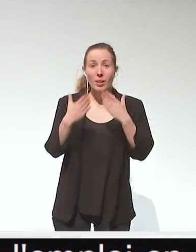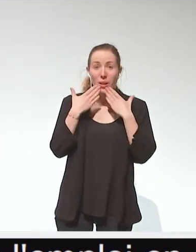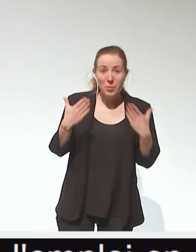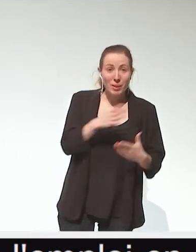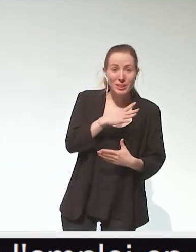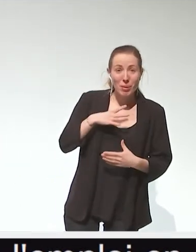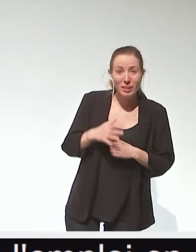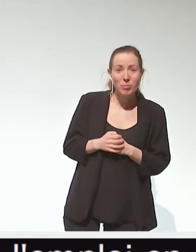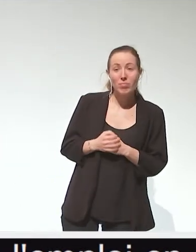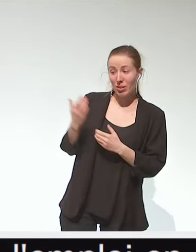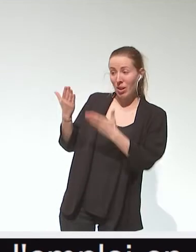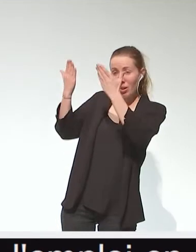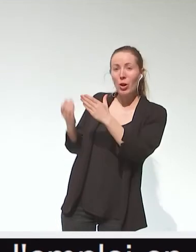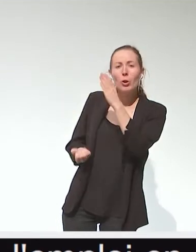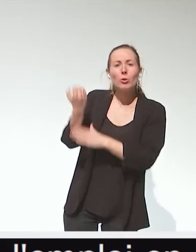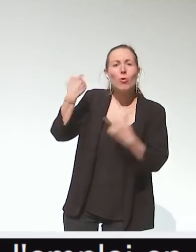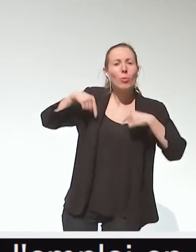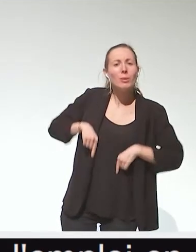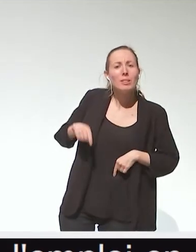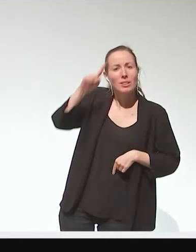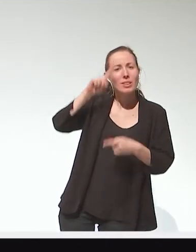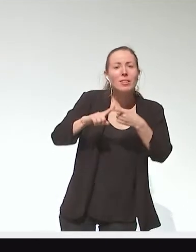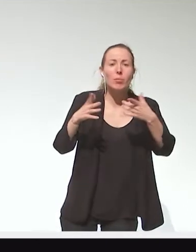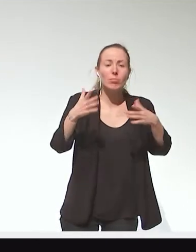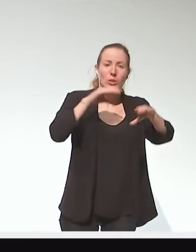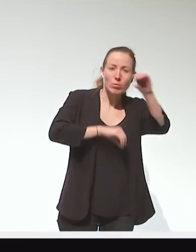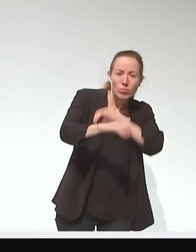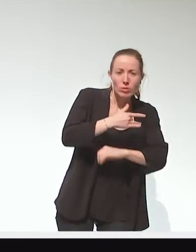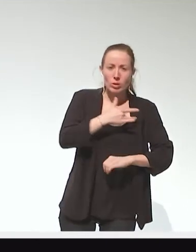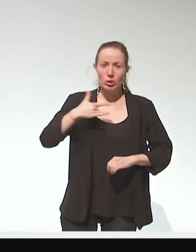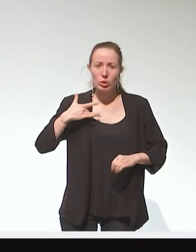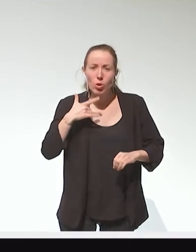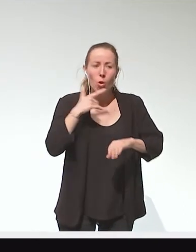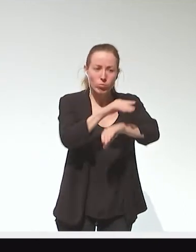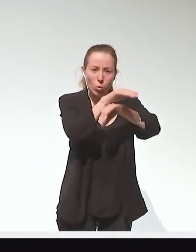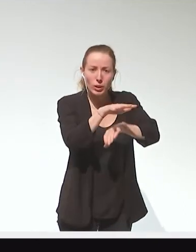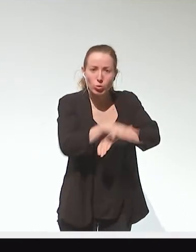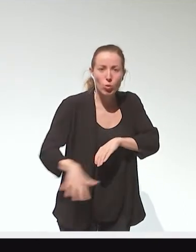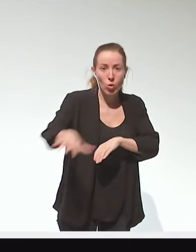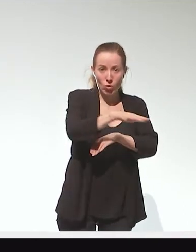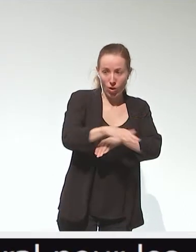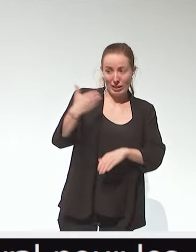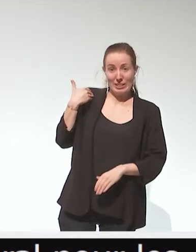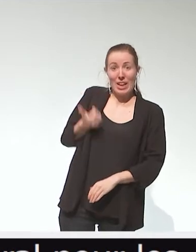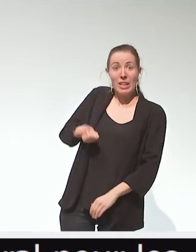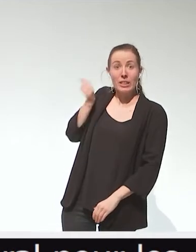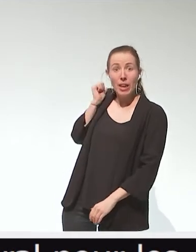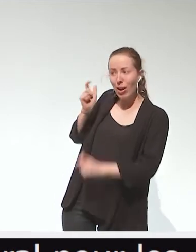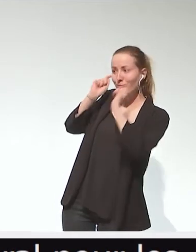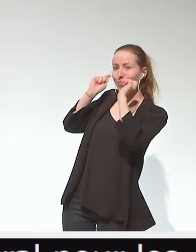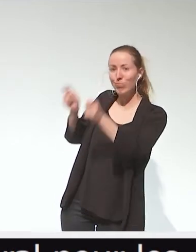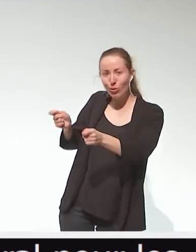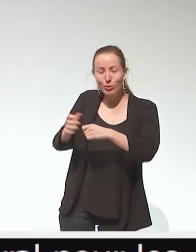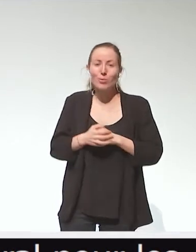Our new Federal Minister for Social Affairs, Health and Protection of the Consumer only